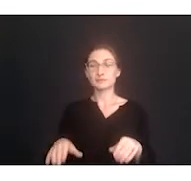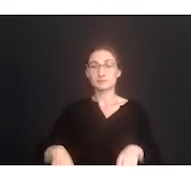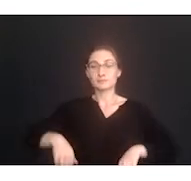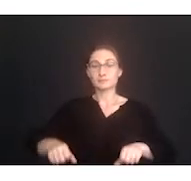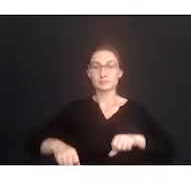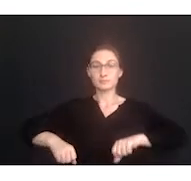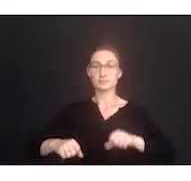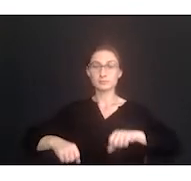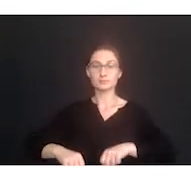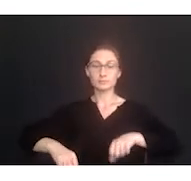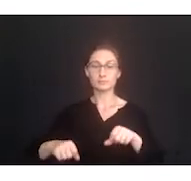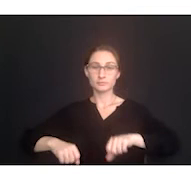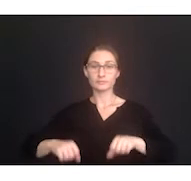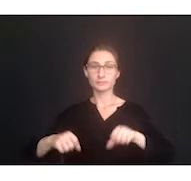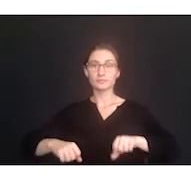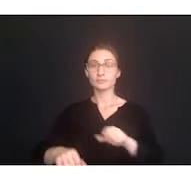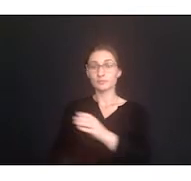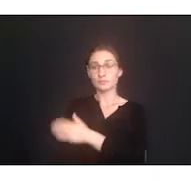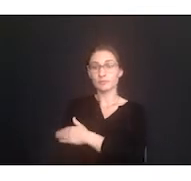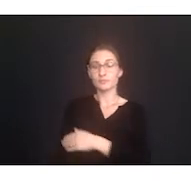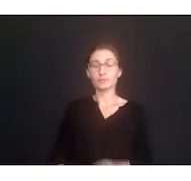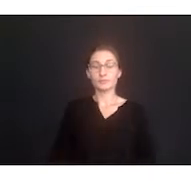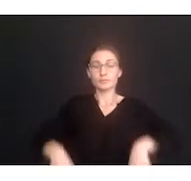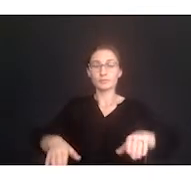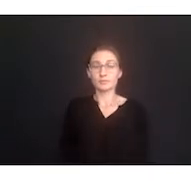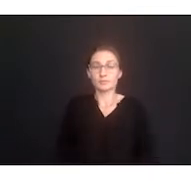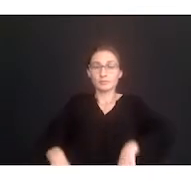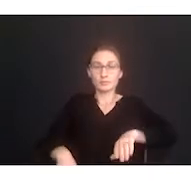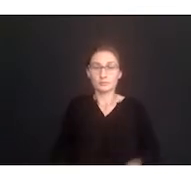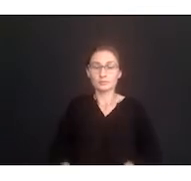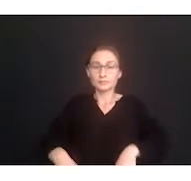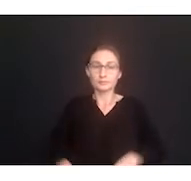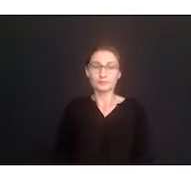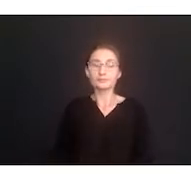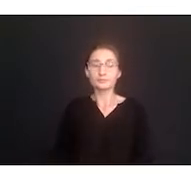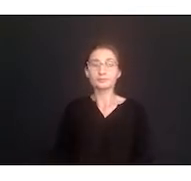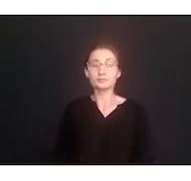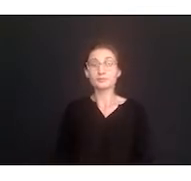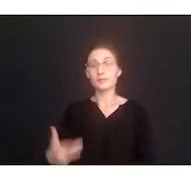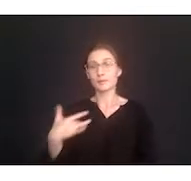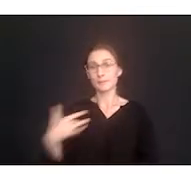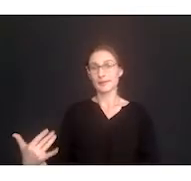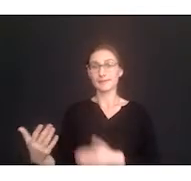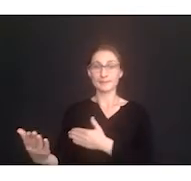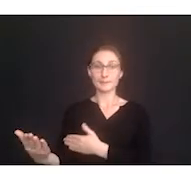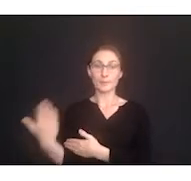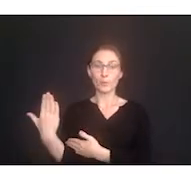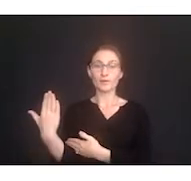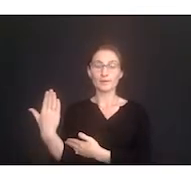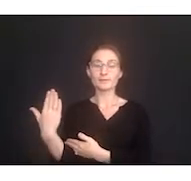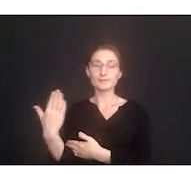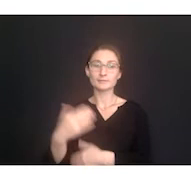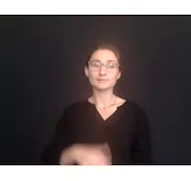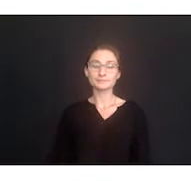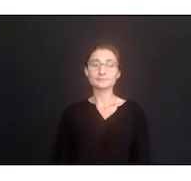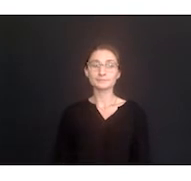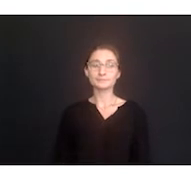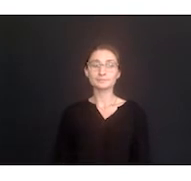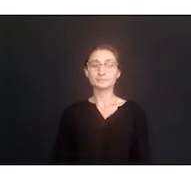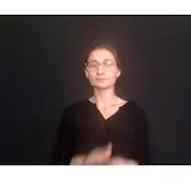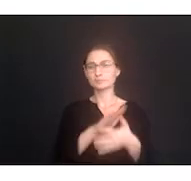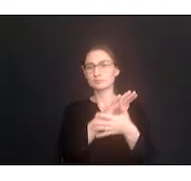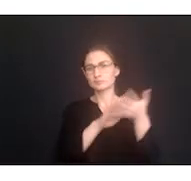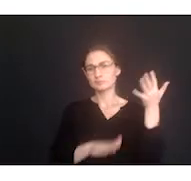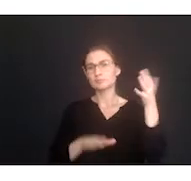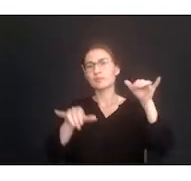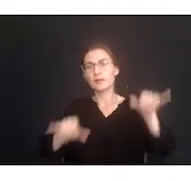sides of the body. You may see both arms jerking upwards, and this type of seizure tends to happen more so in the morning than other times of day. So those